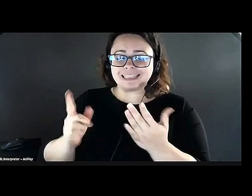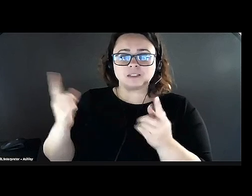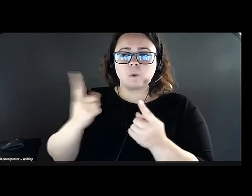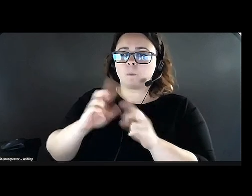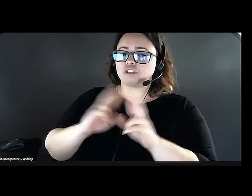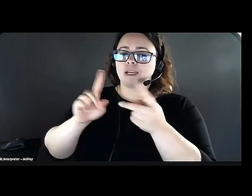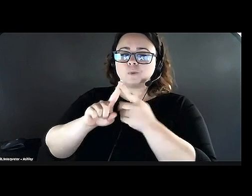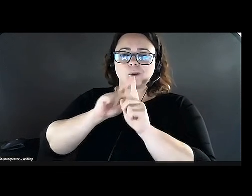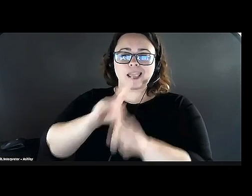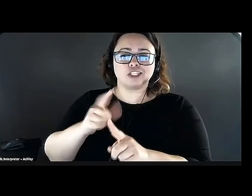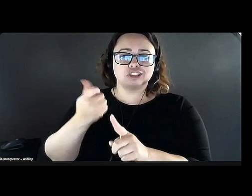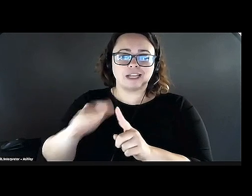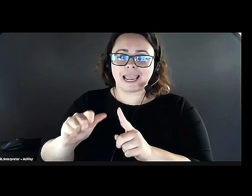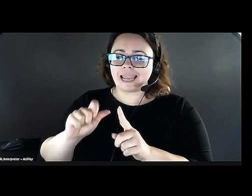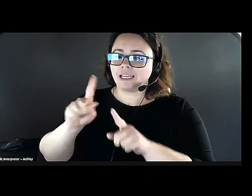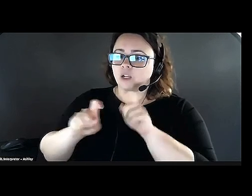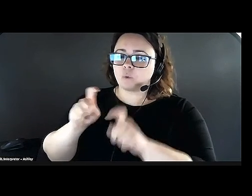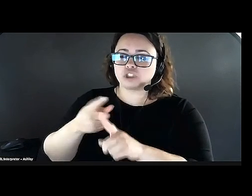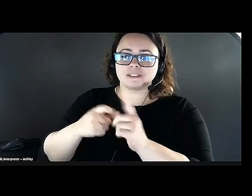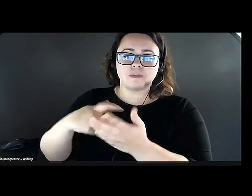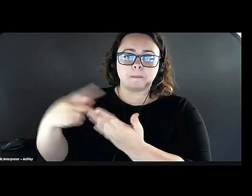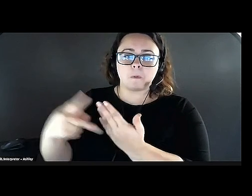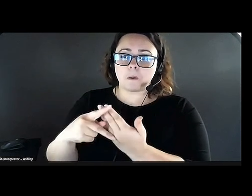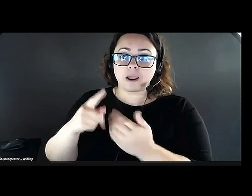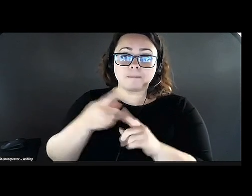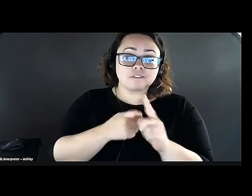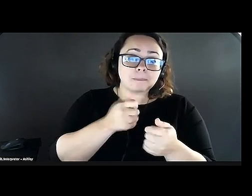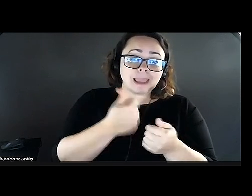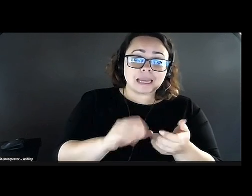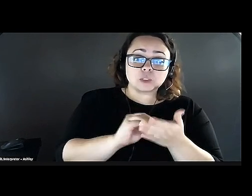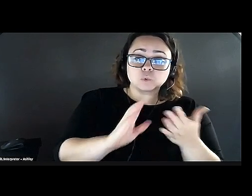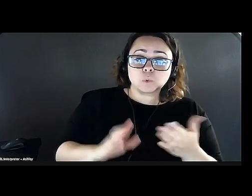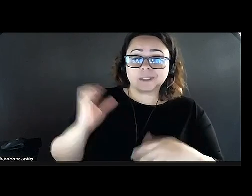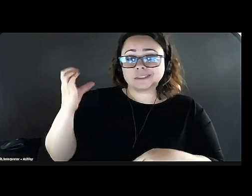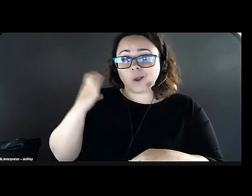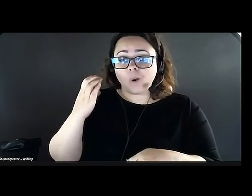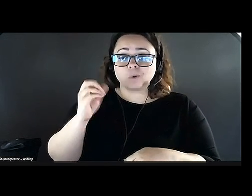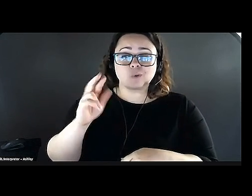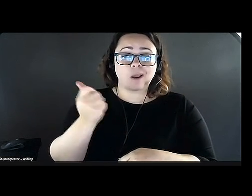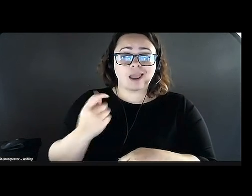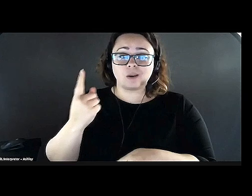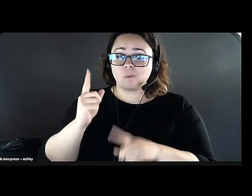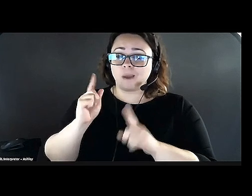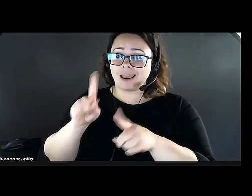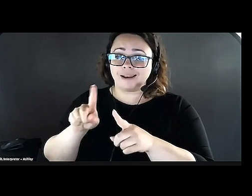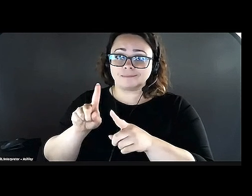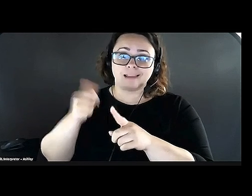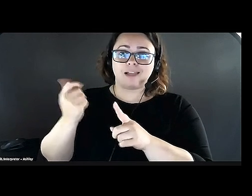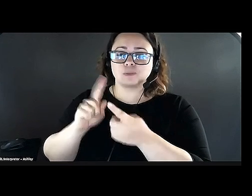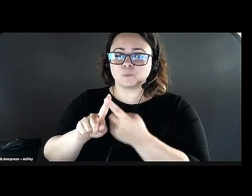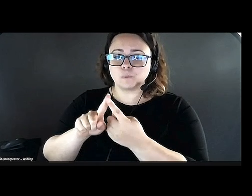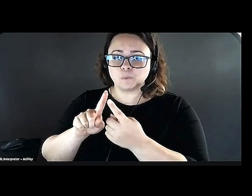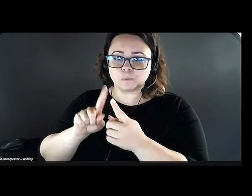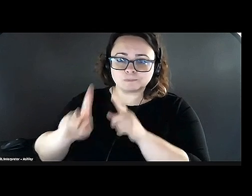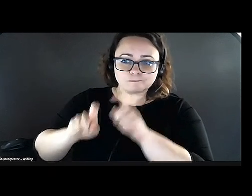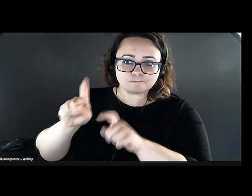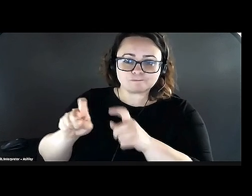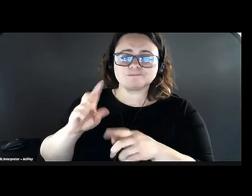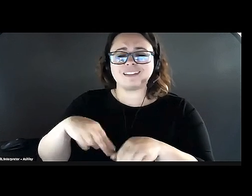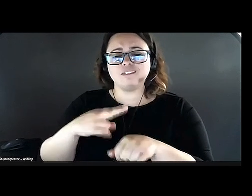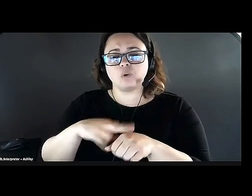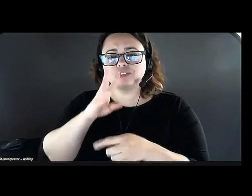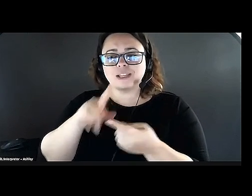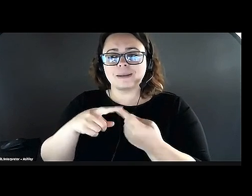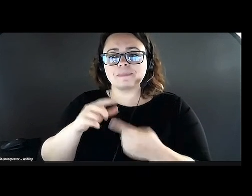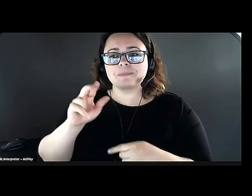any programmatic questions from any of the students, the coaches, or anyone else that went to them. So, and of course, I'm talking about